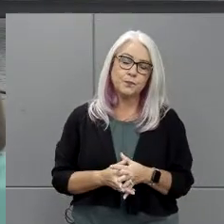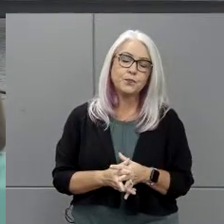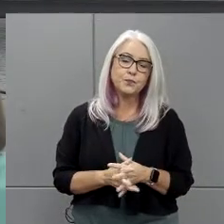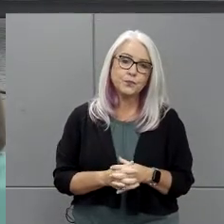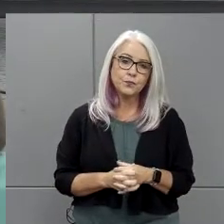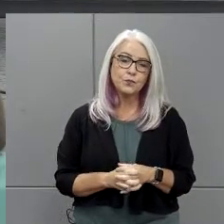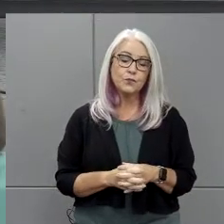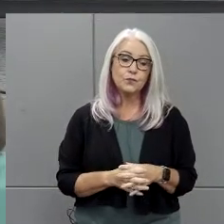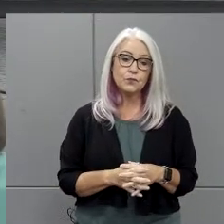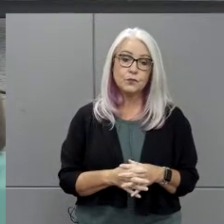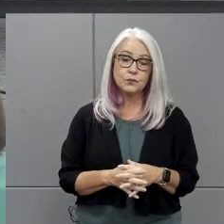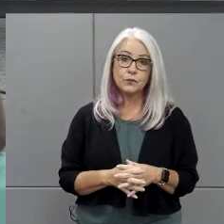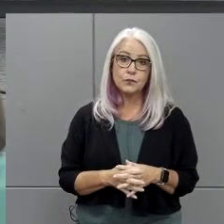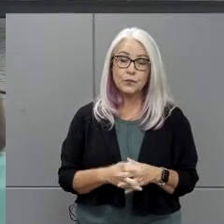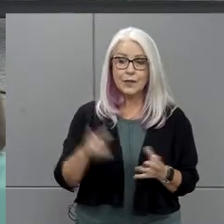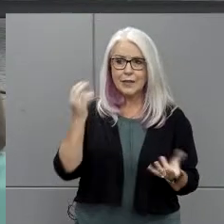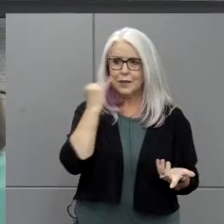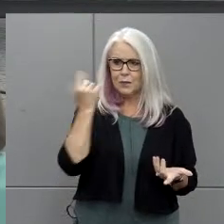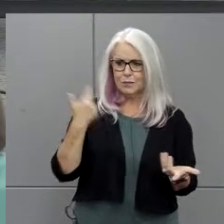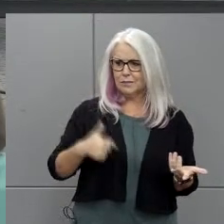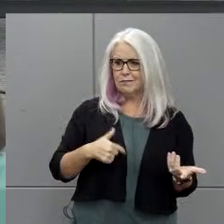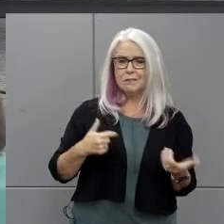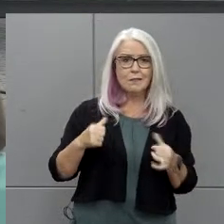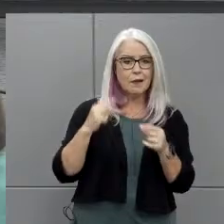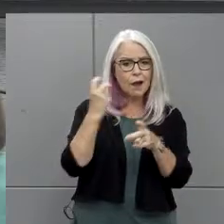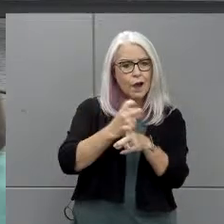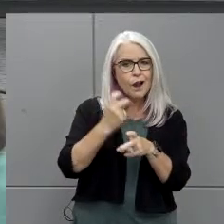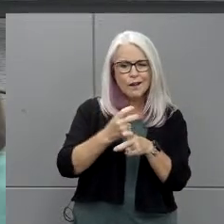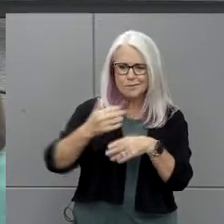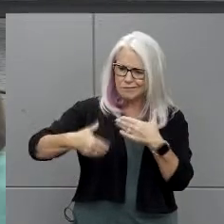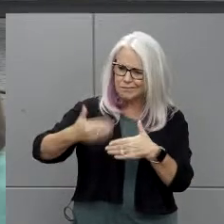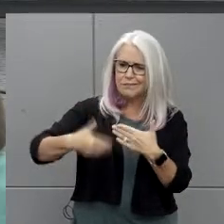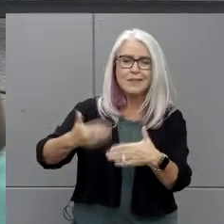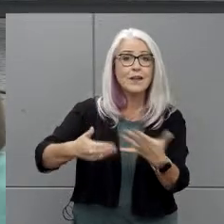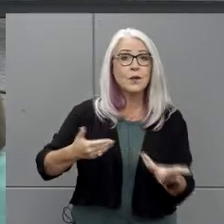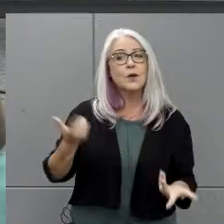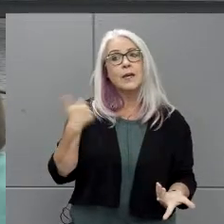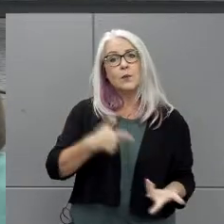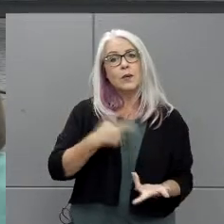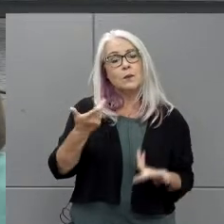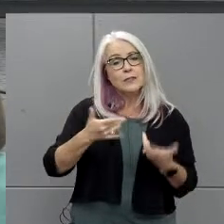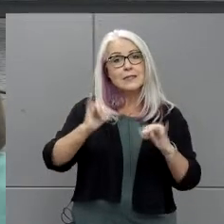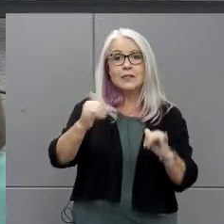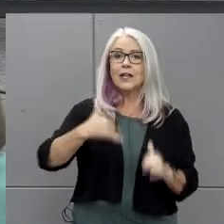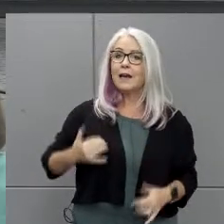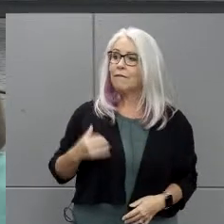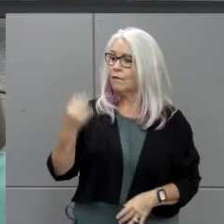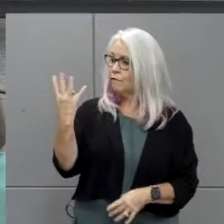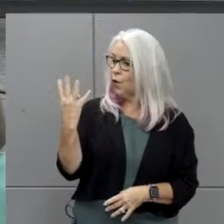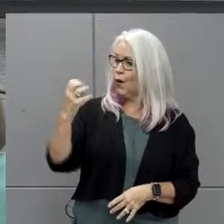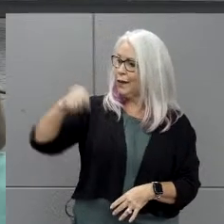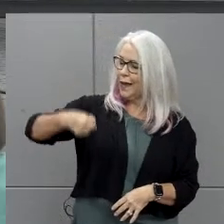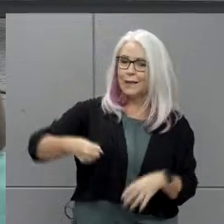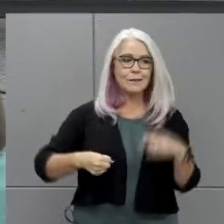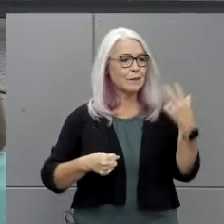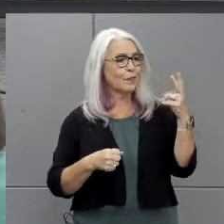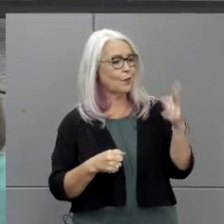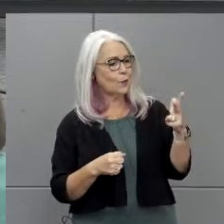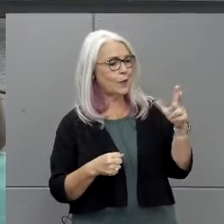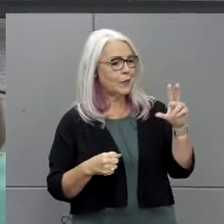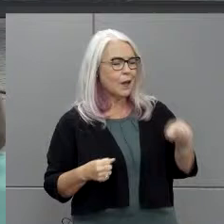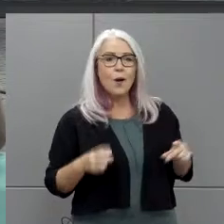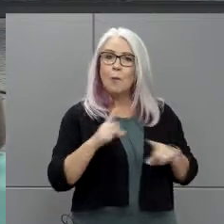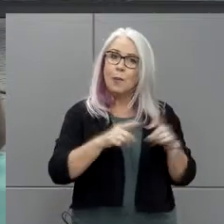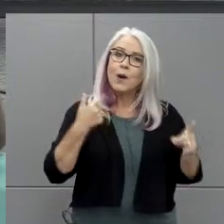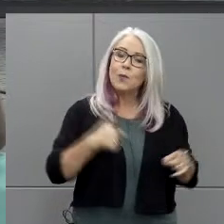on top of that, I mean, what's so difficult about going through this process? Because more than likely, it's still going to be 4-3, but guess what? We may